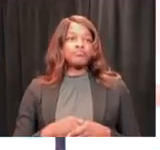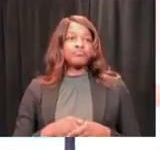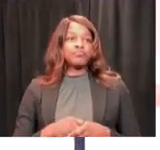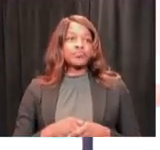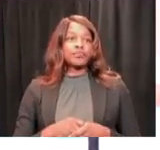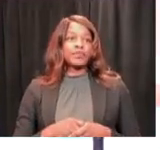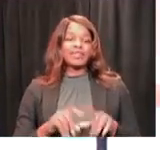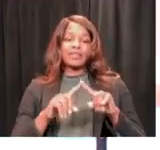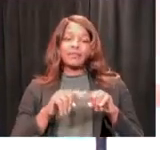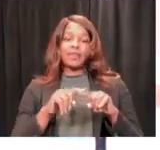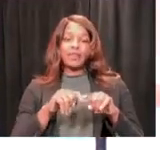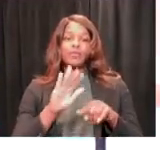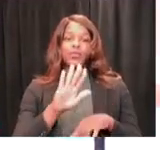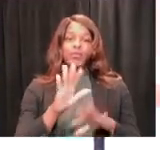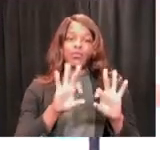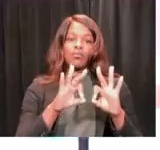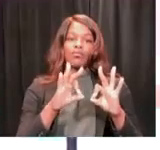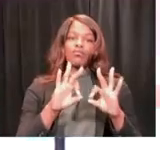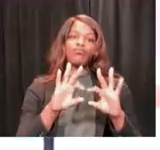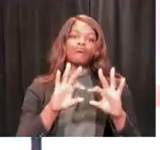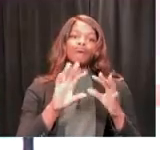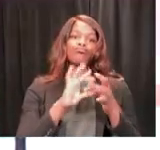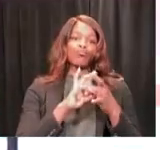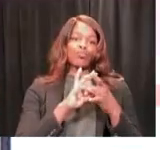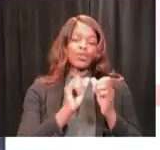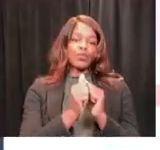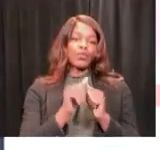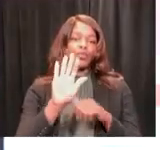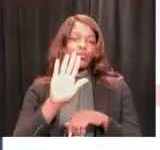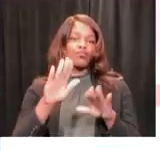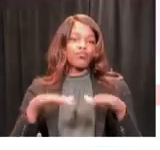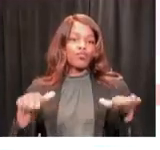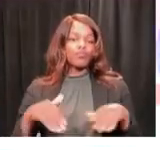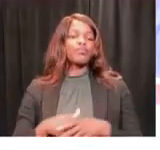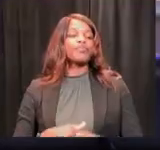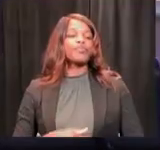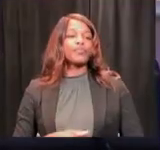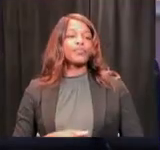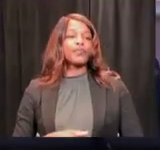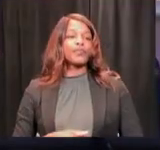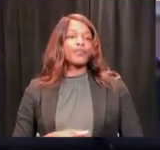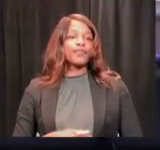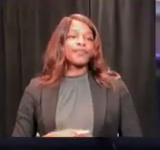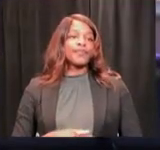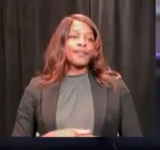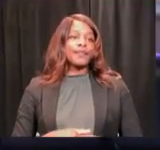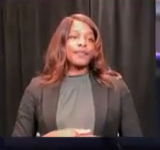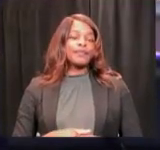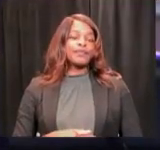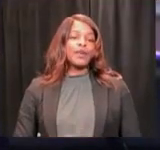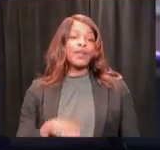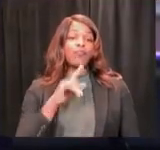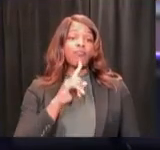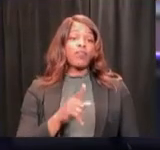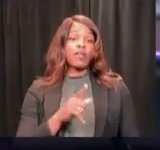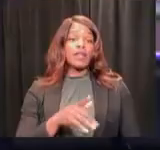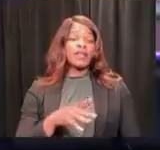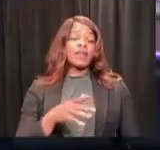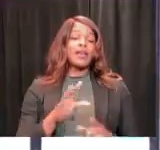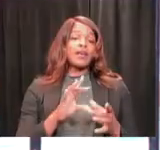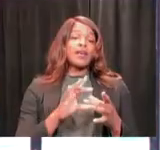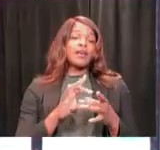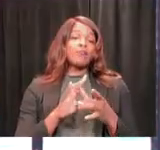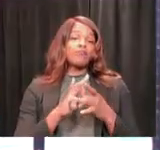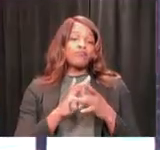your relationship with them and based on how you connect with them. But not only is there this reality of baggage that's